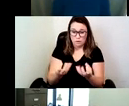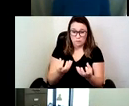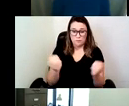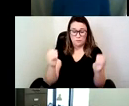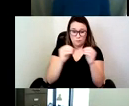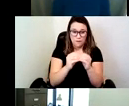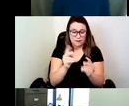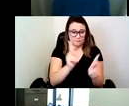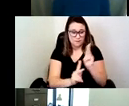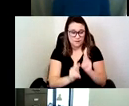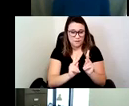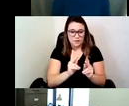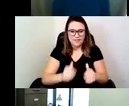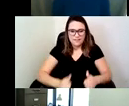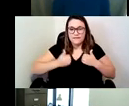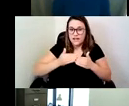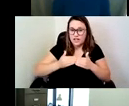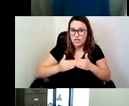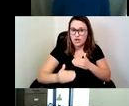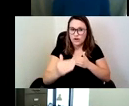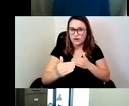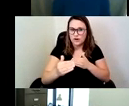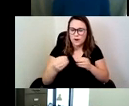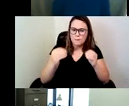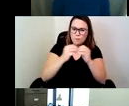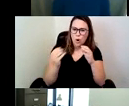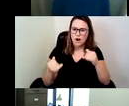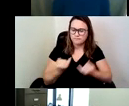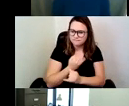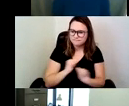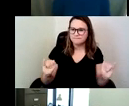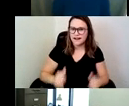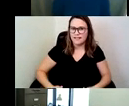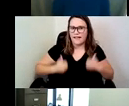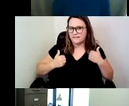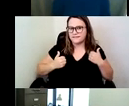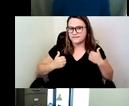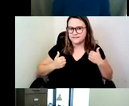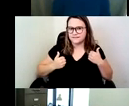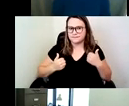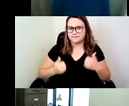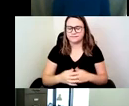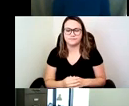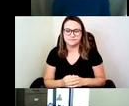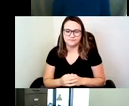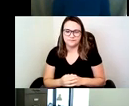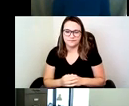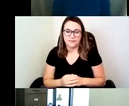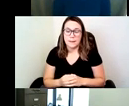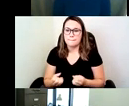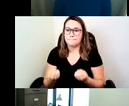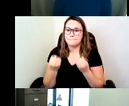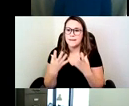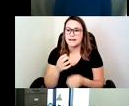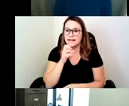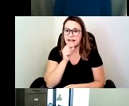healthier, more independent lives, and are more functionally fit. Many are aging in place